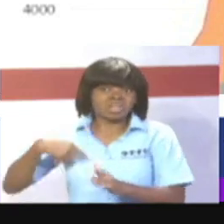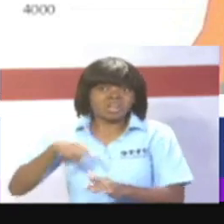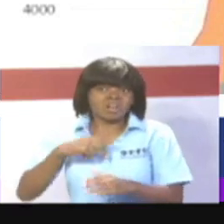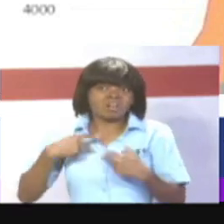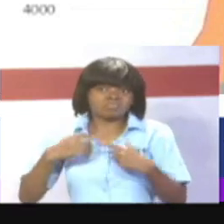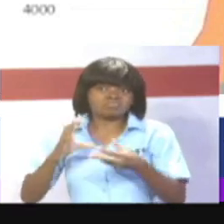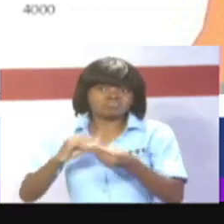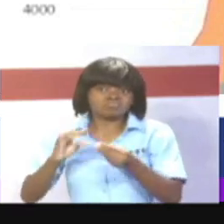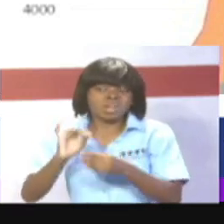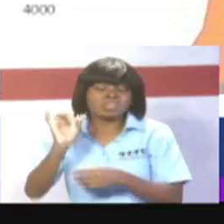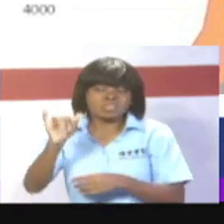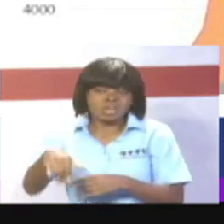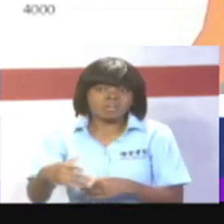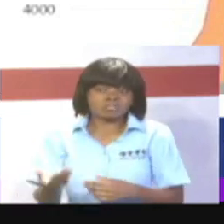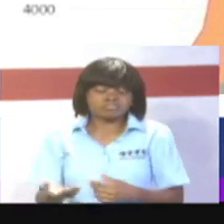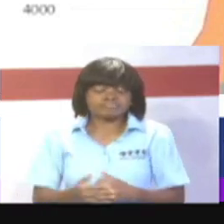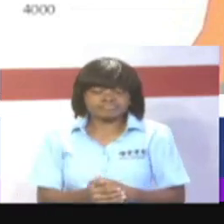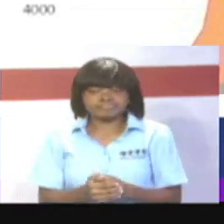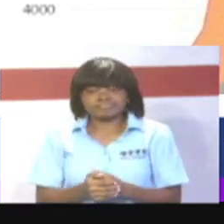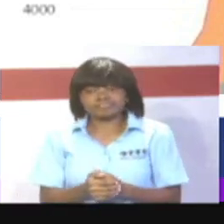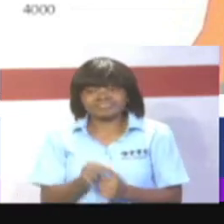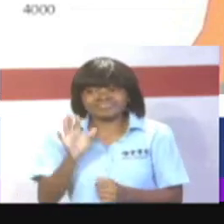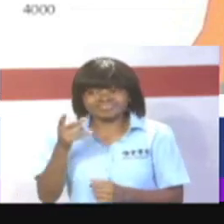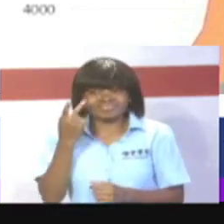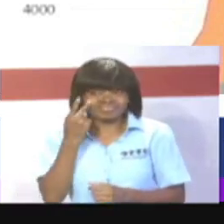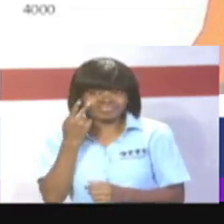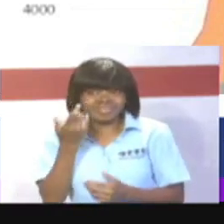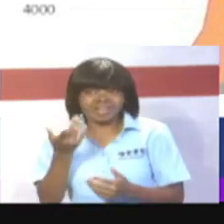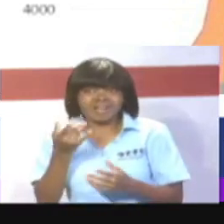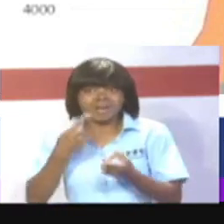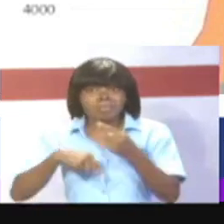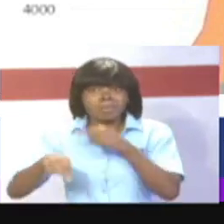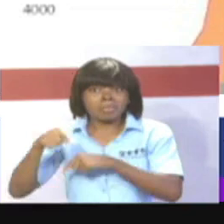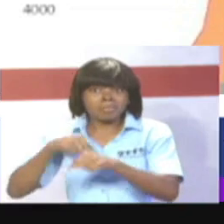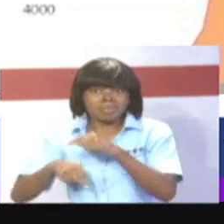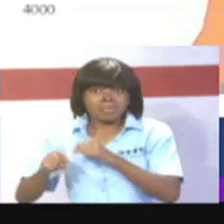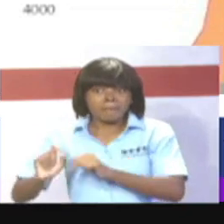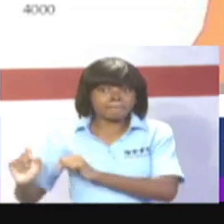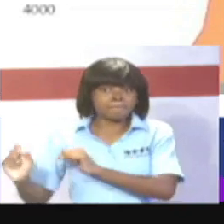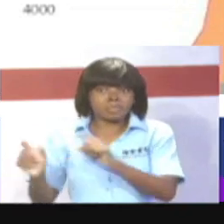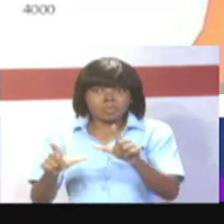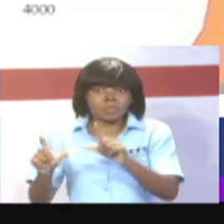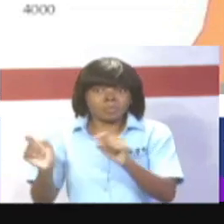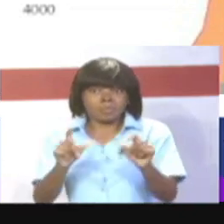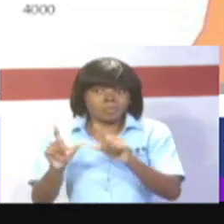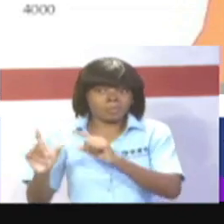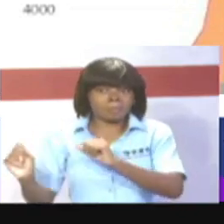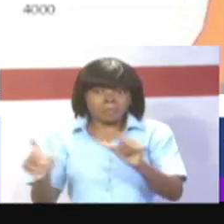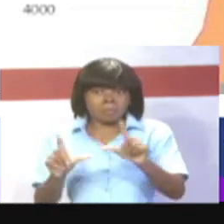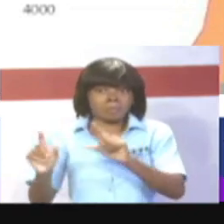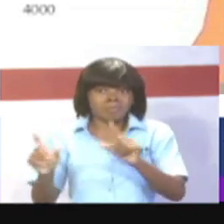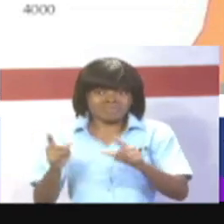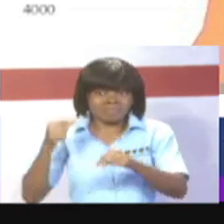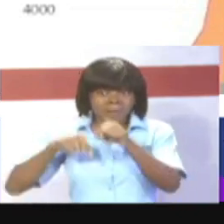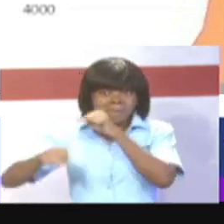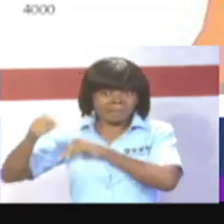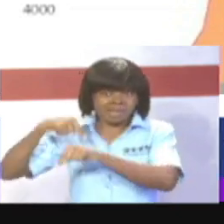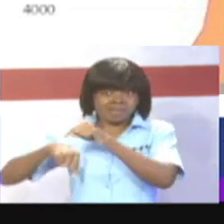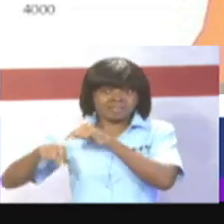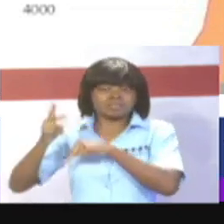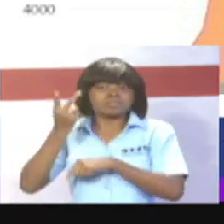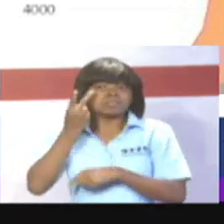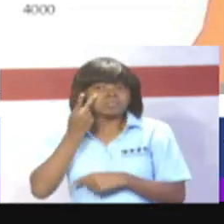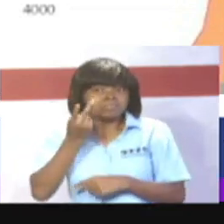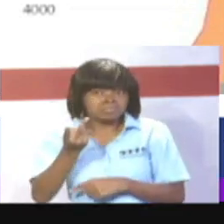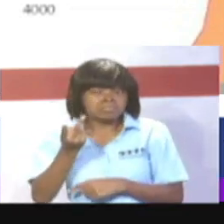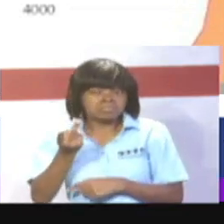if we go back a slide, in fact, go back 2 slides. If we go back 2 slides, we will see we're speaking about that increase